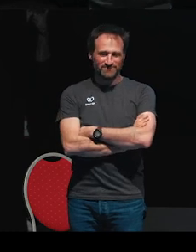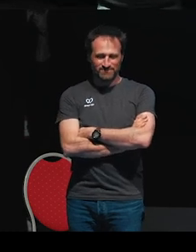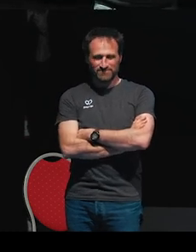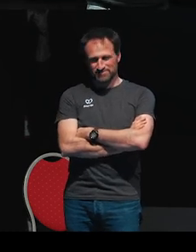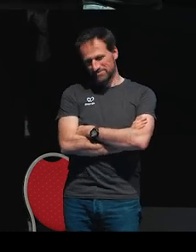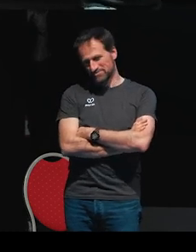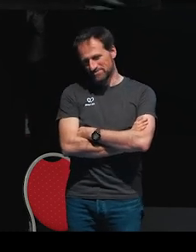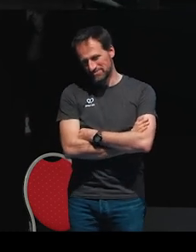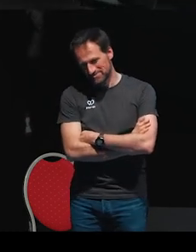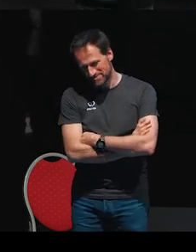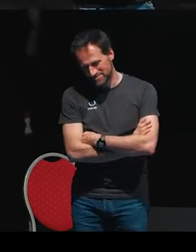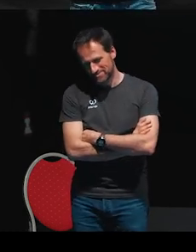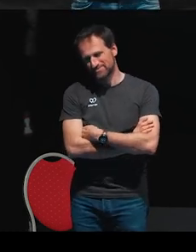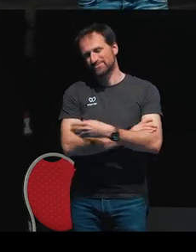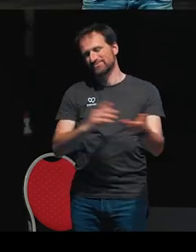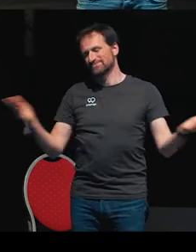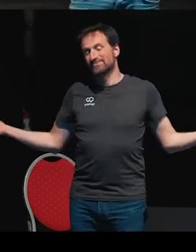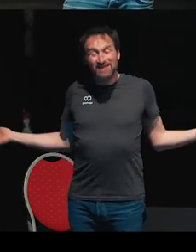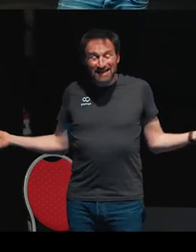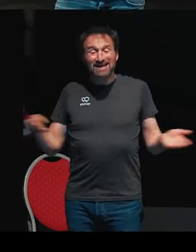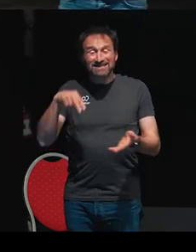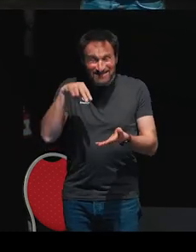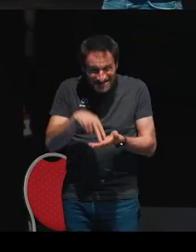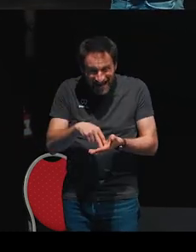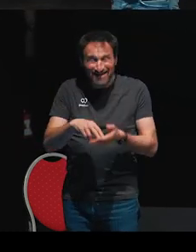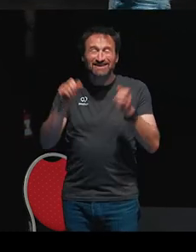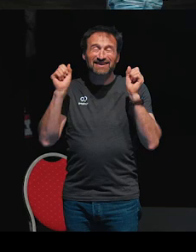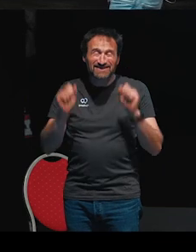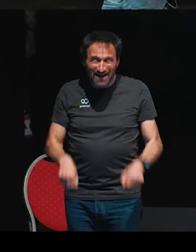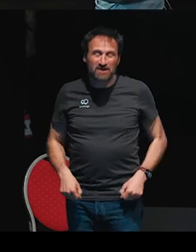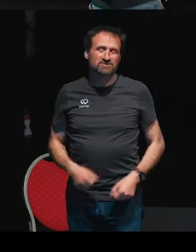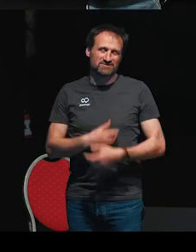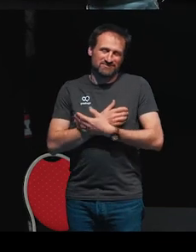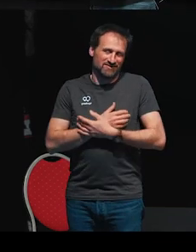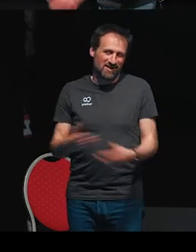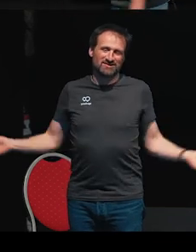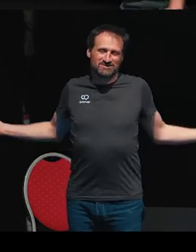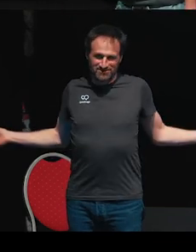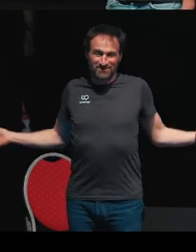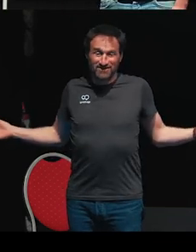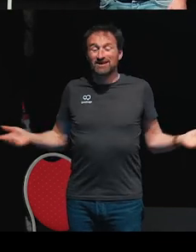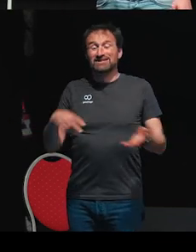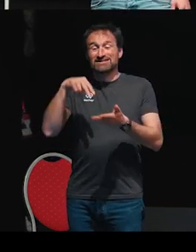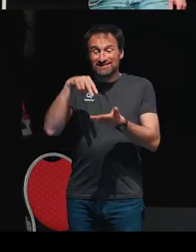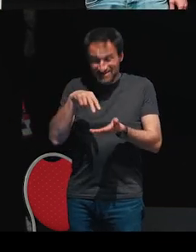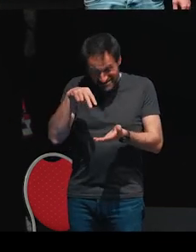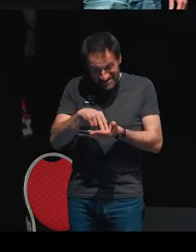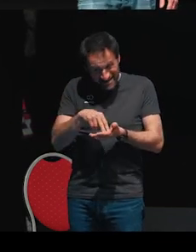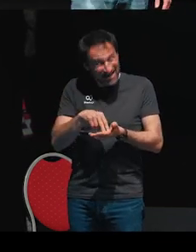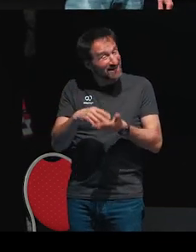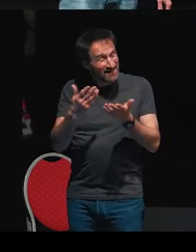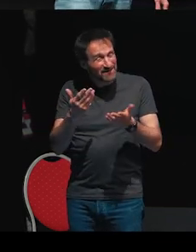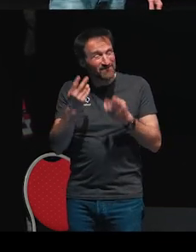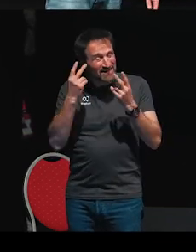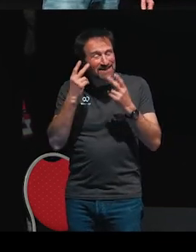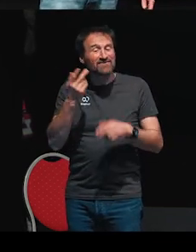Well, state can be anything. Anything is state. The important part is, when should we care